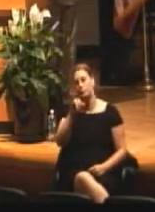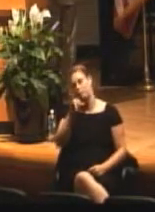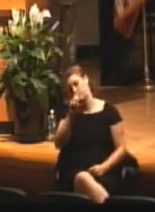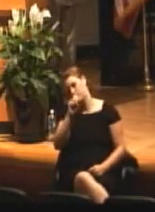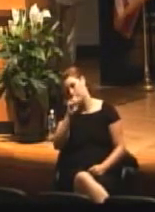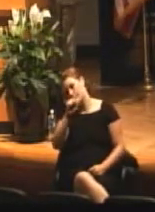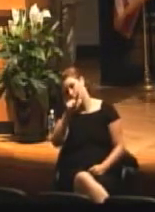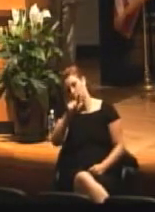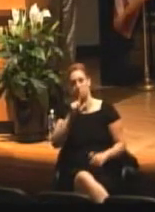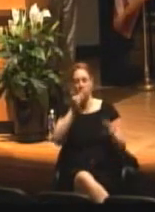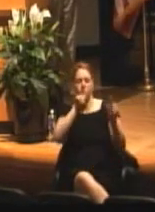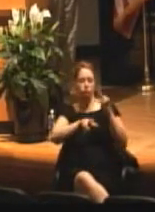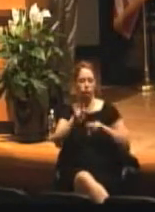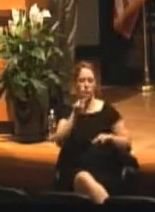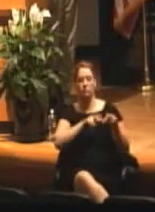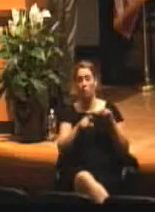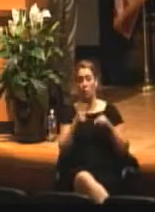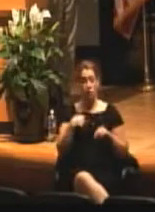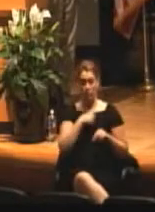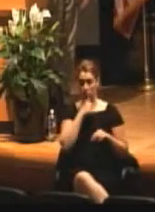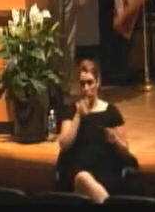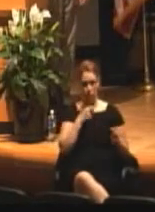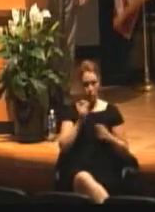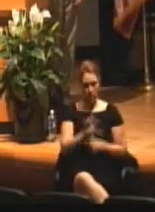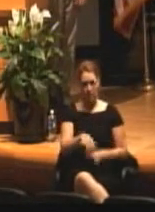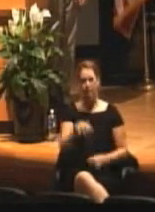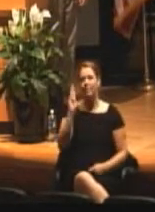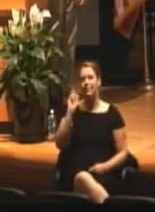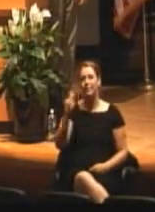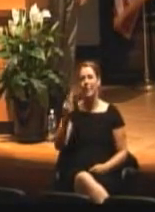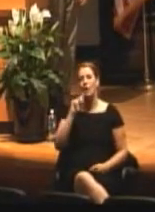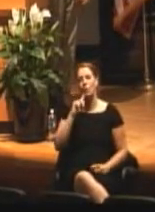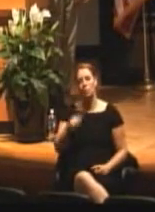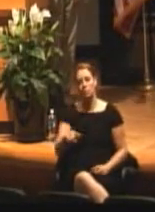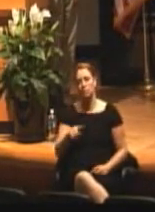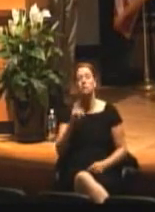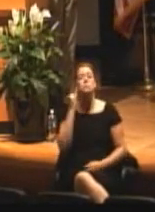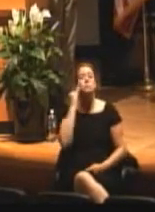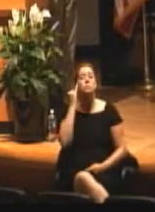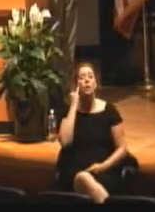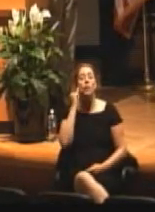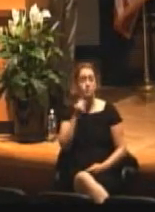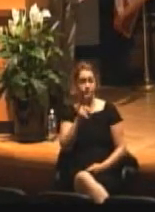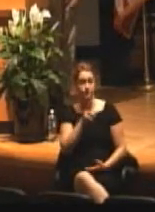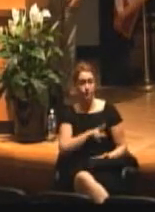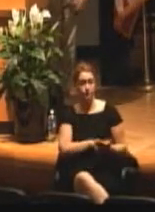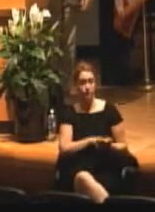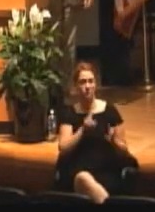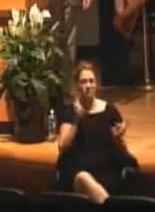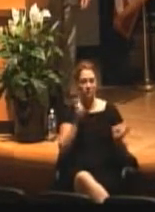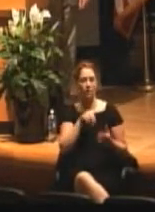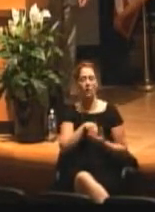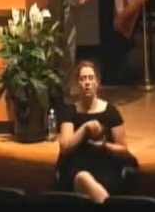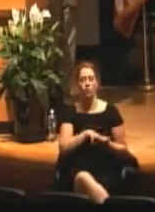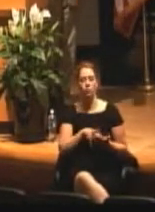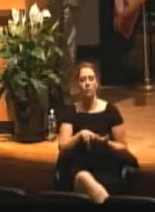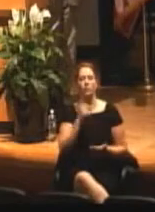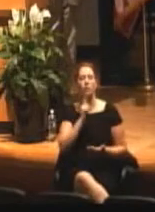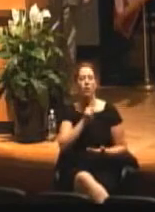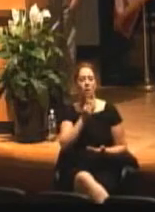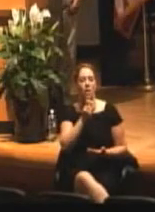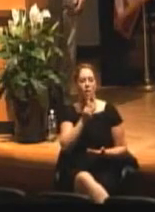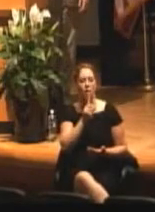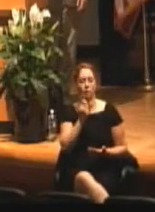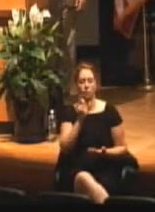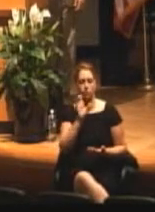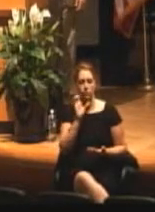banks do. It's a random order. If the home is in contract for $100,000 and appraises at $95,000,